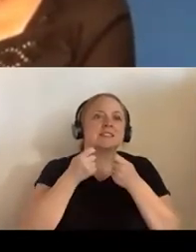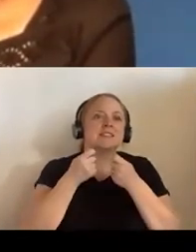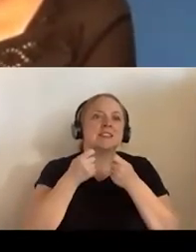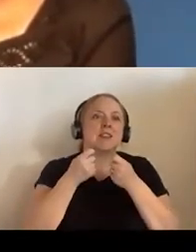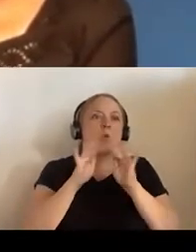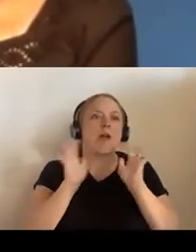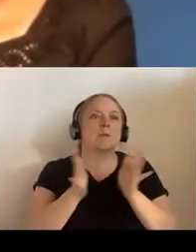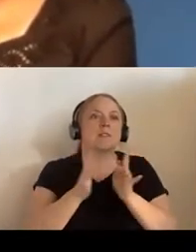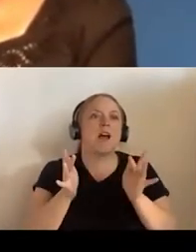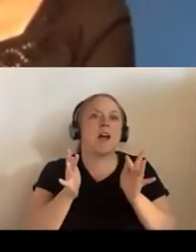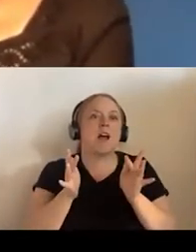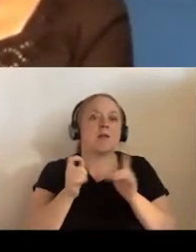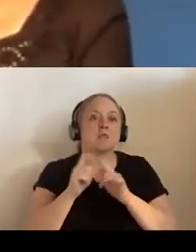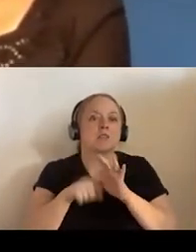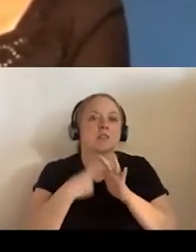for the project,